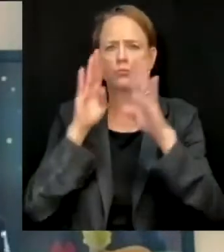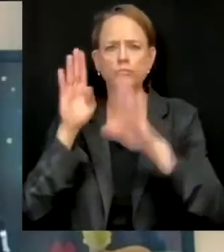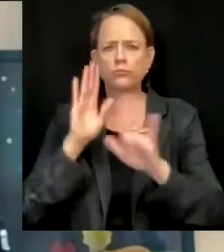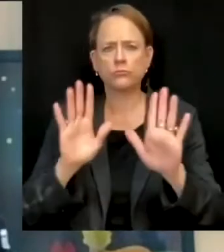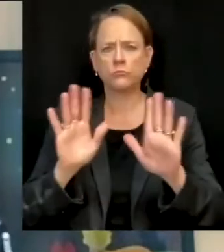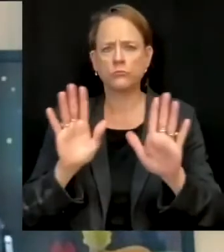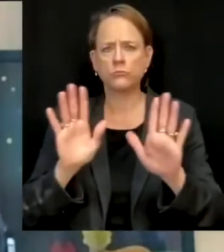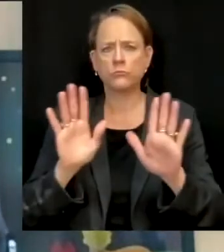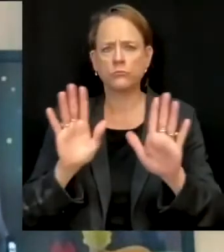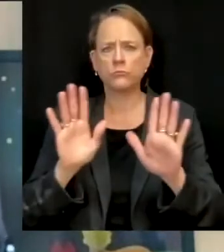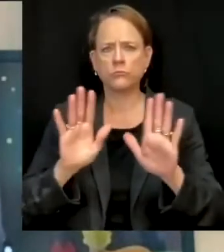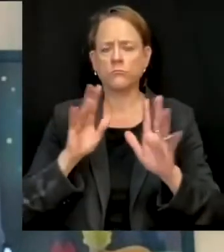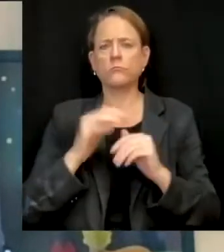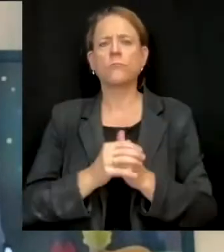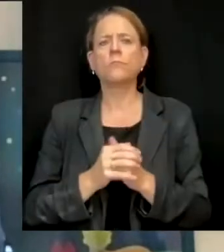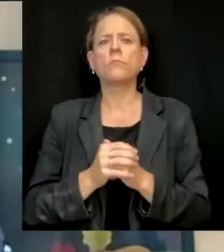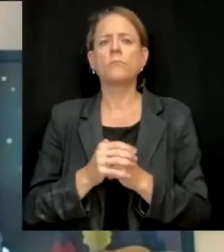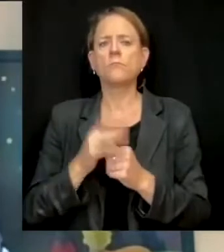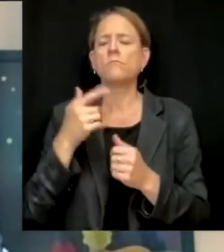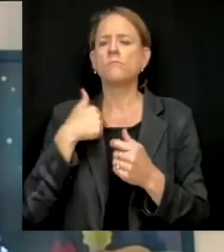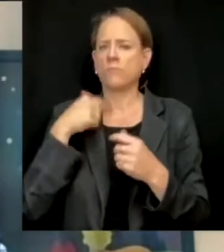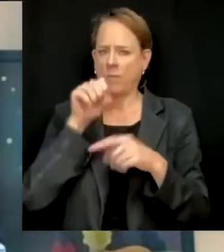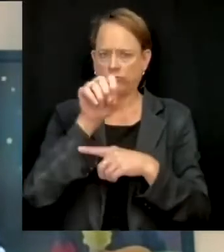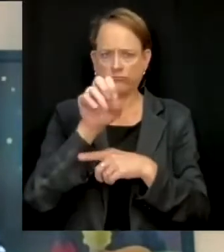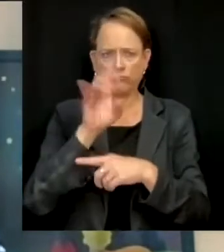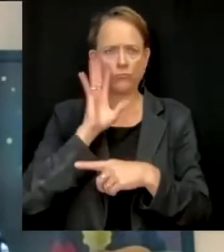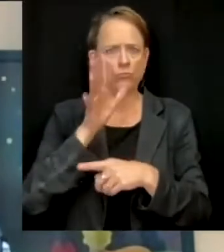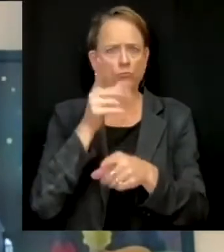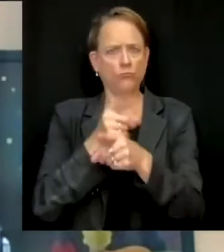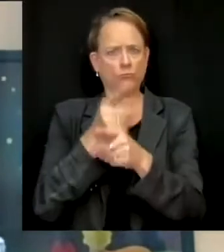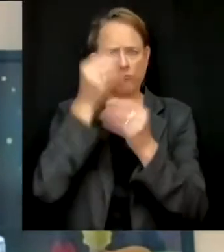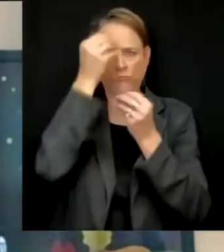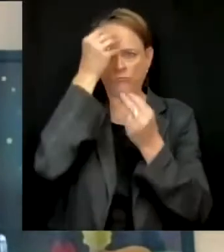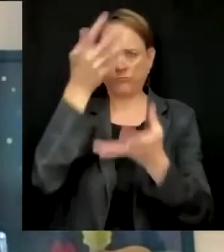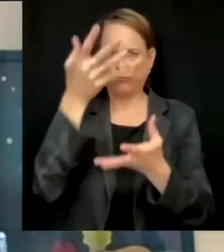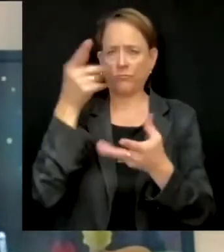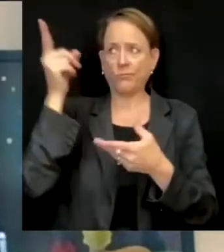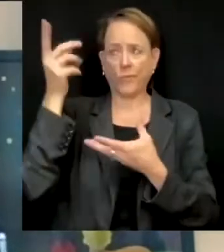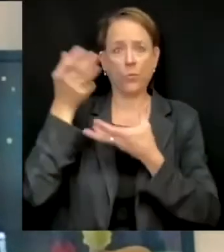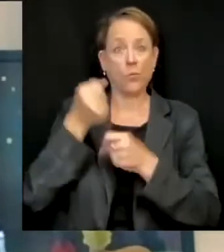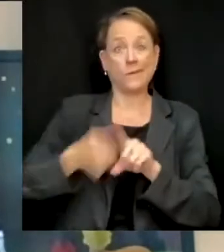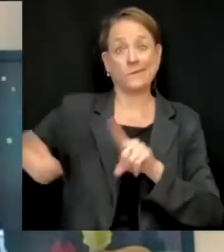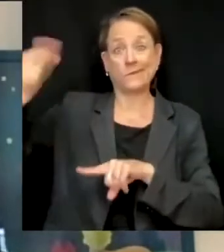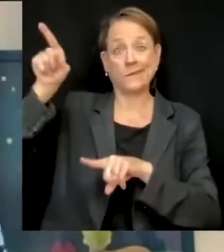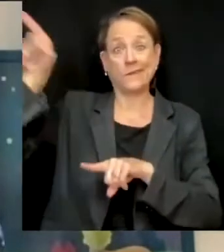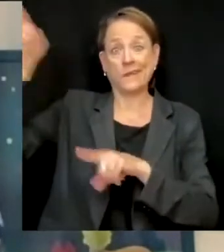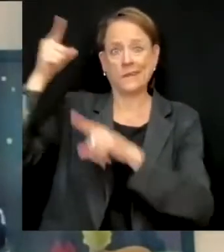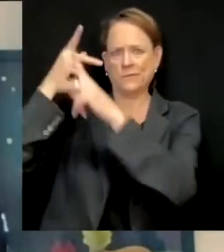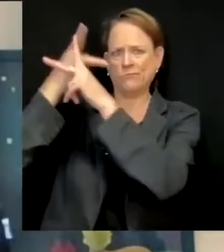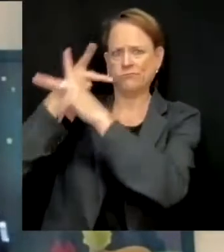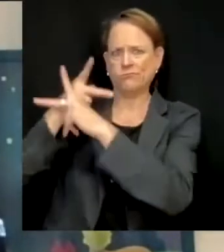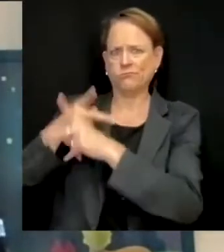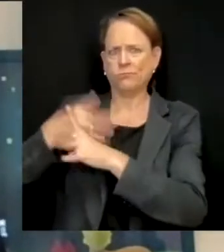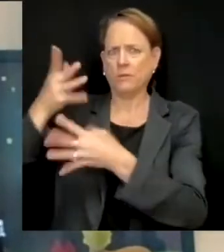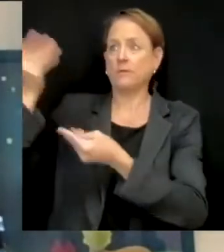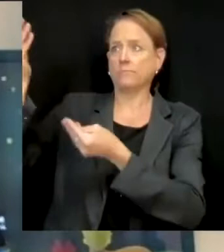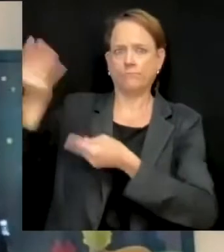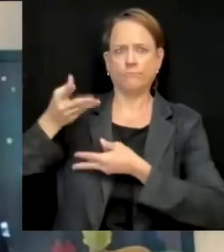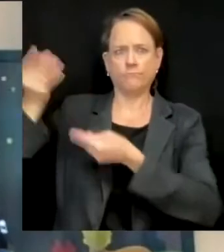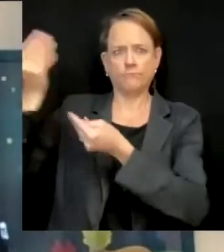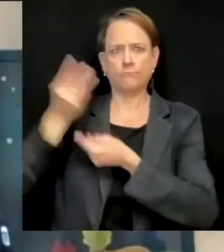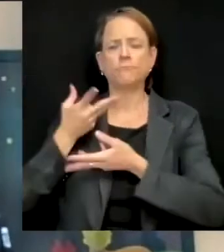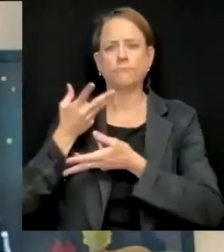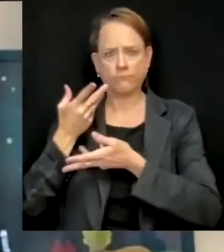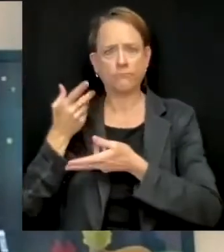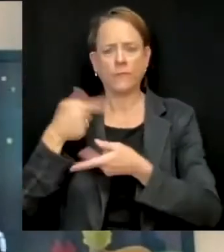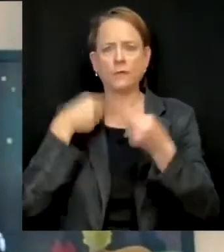source so you can make important decisions for yourself and for your family. Our 7-day average